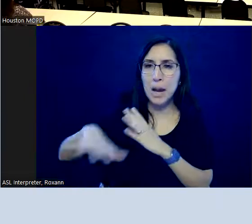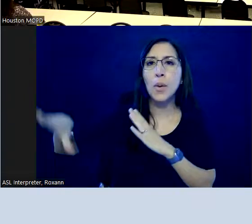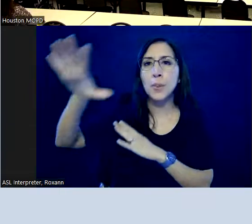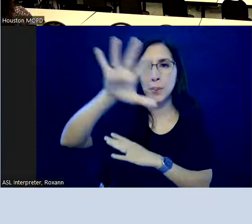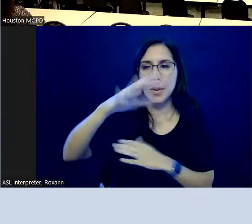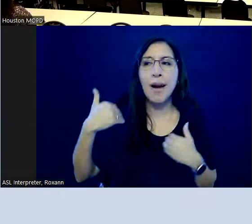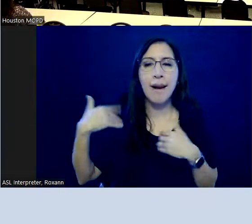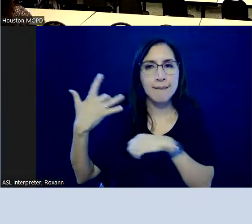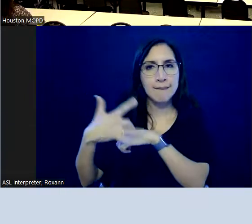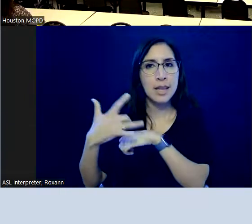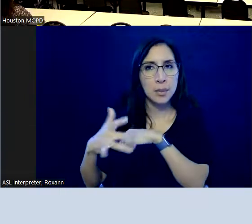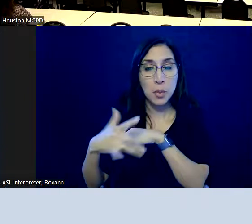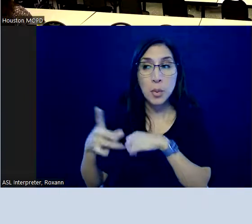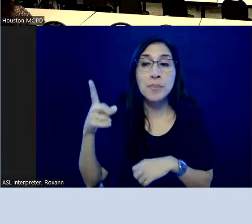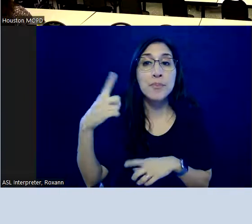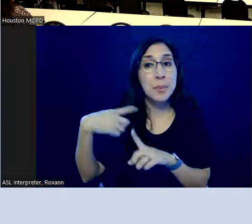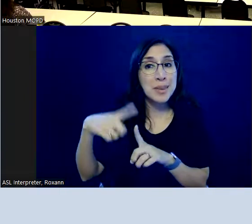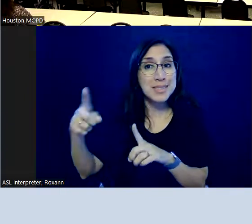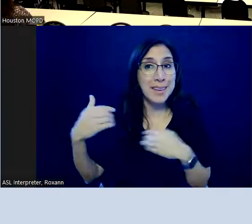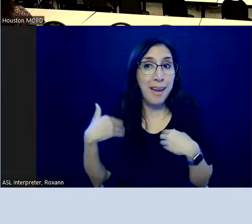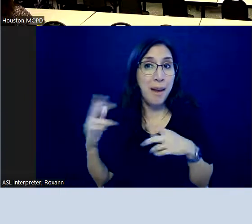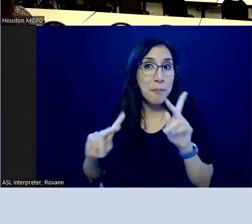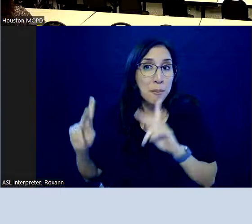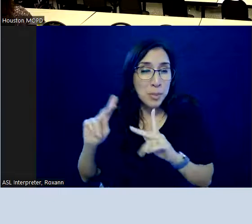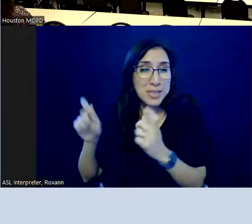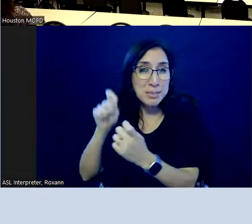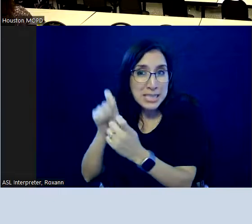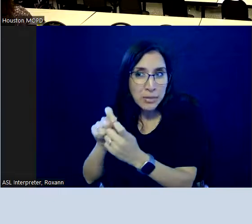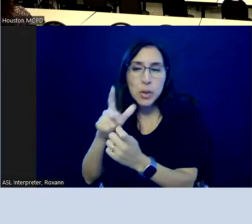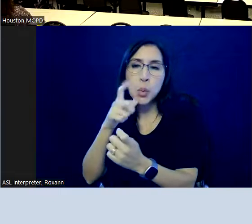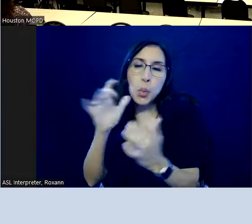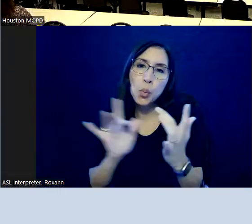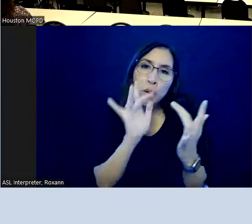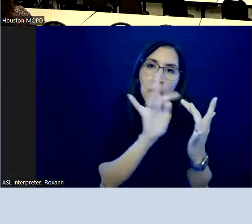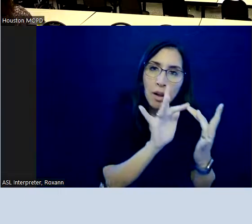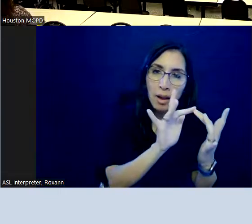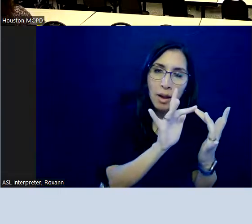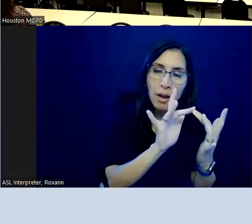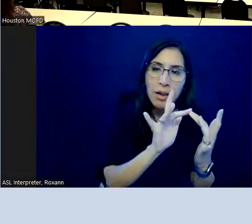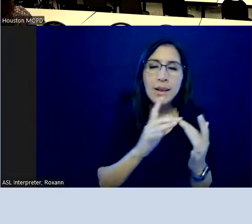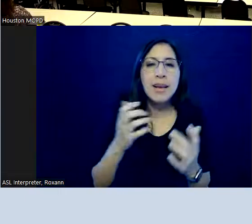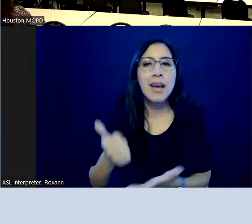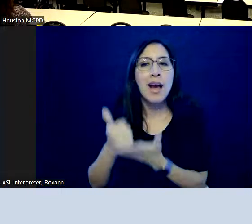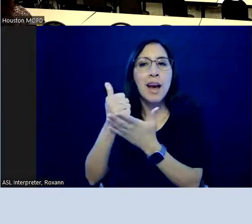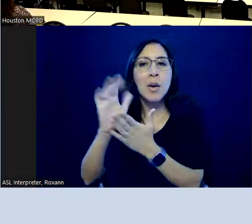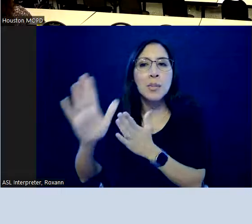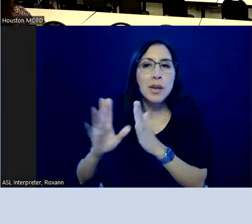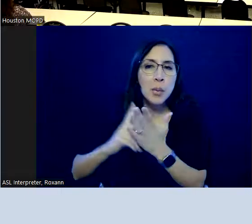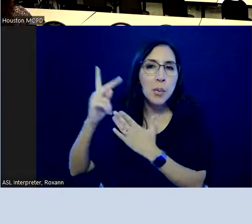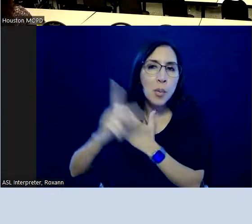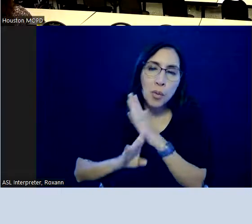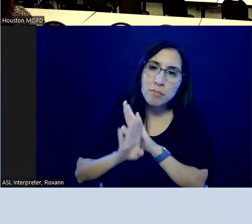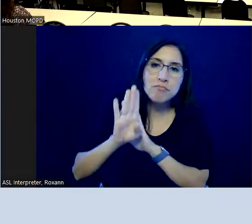have people that they can reach out to get training and opportunities to help grow their program, especially if they have an